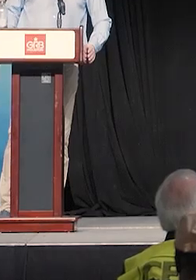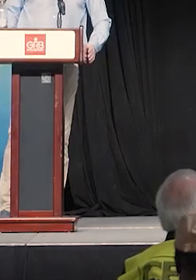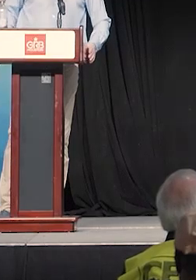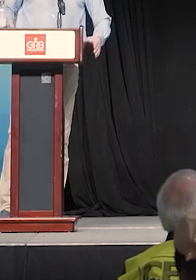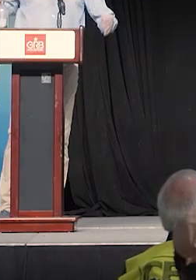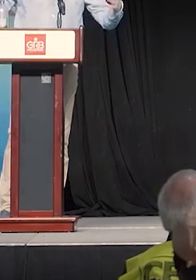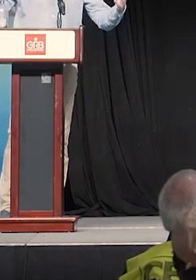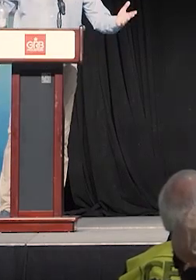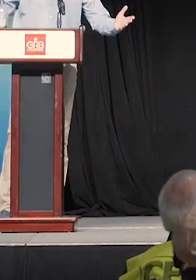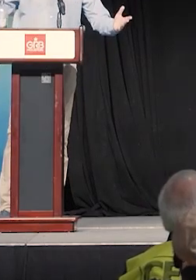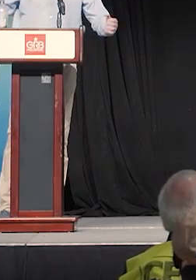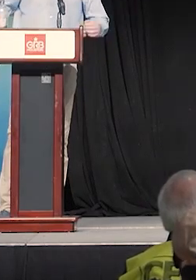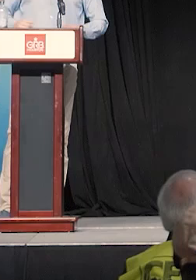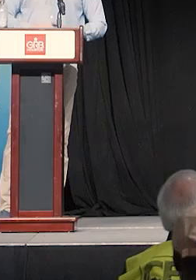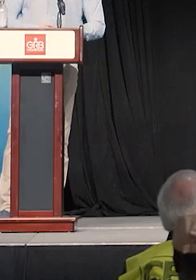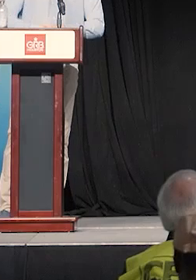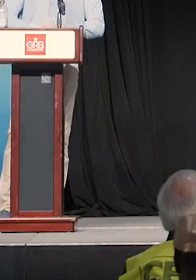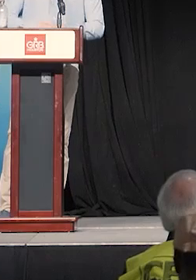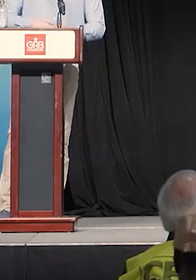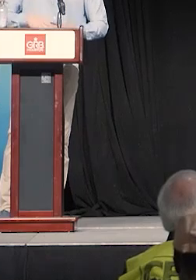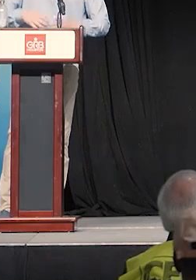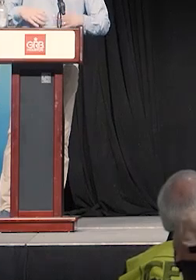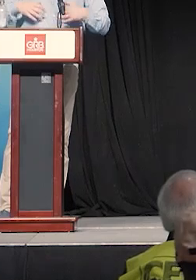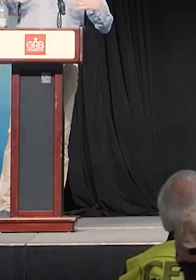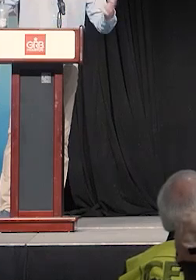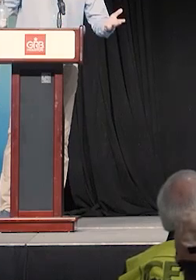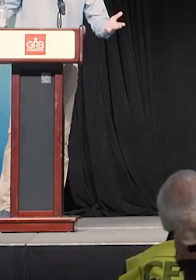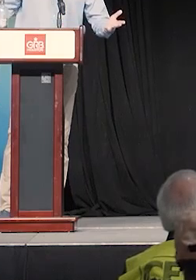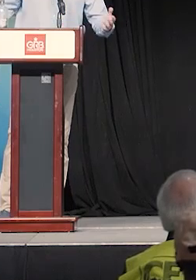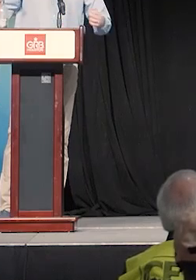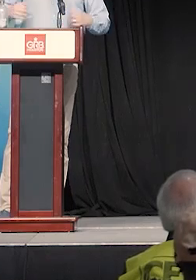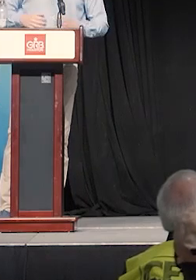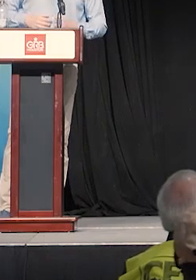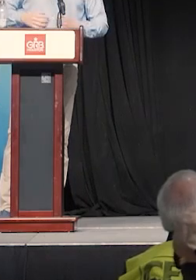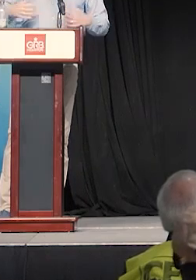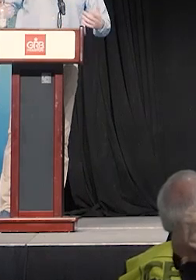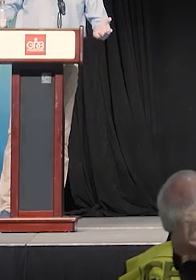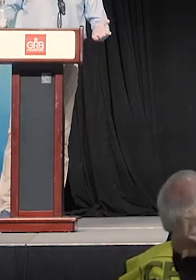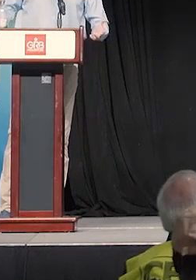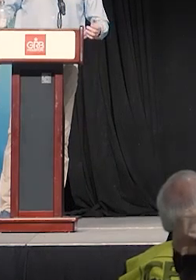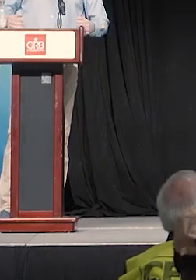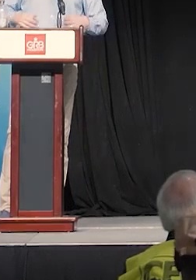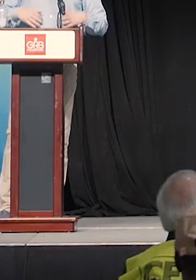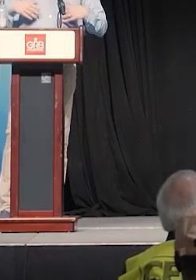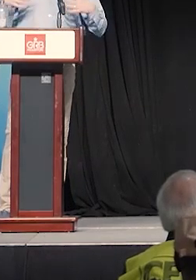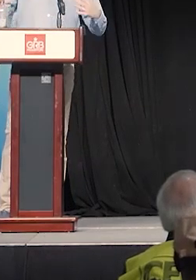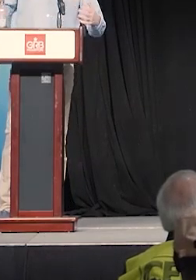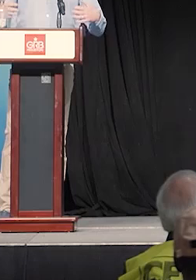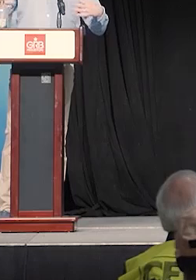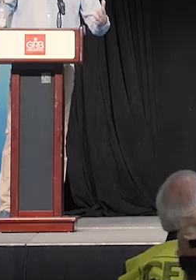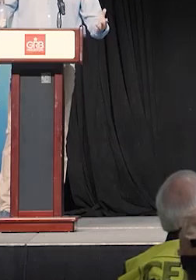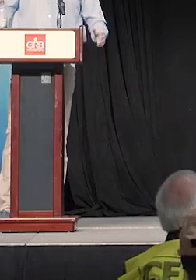to 72 hours, so that's 3 days, we could be issuing advisories even before something has formed. So that's giving